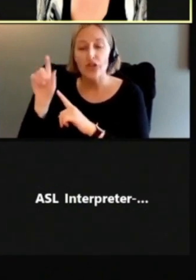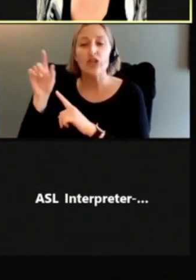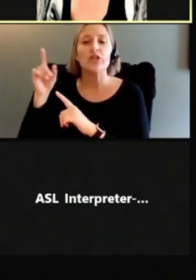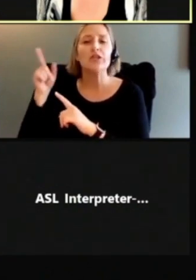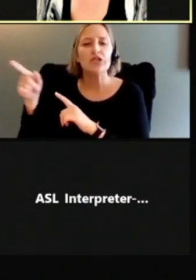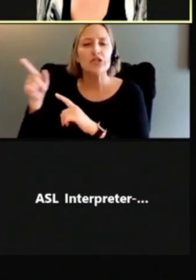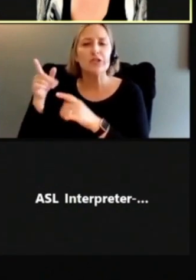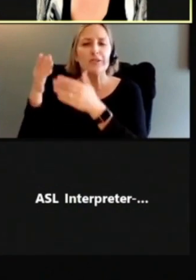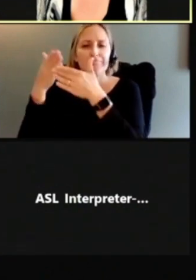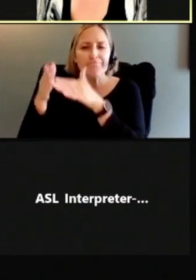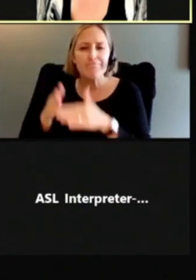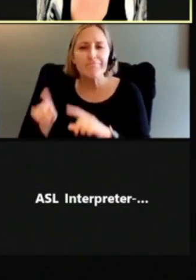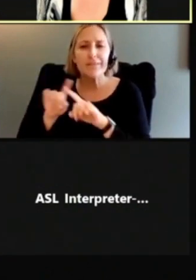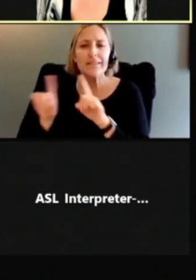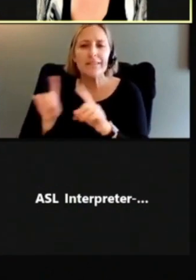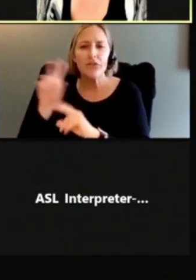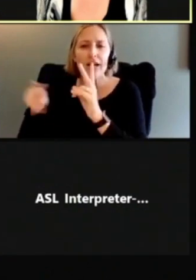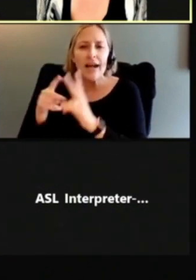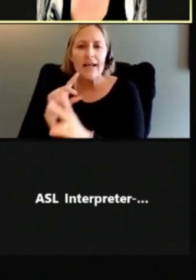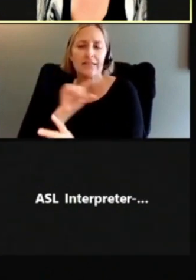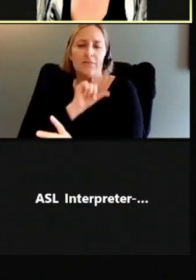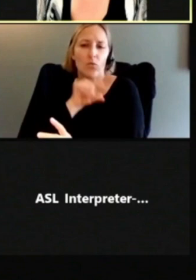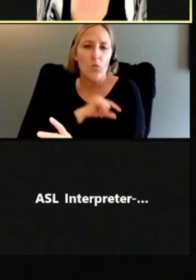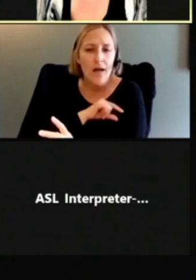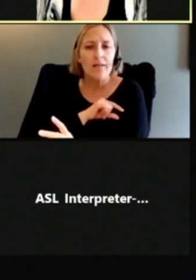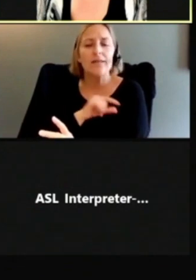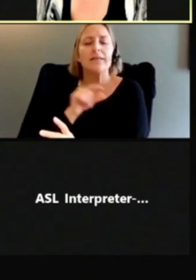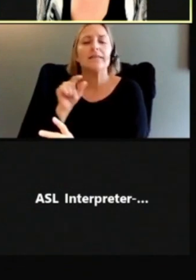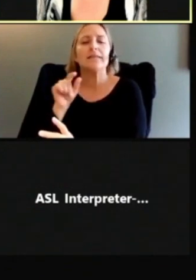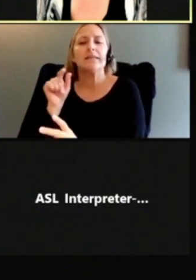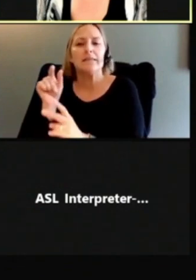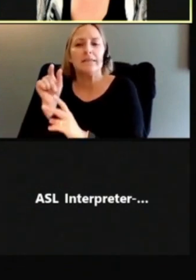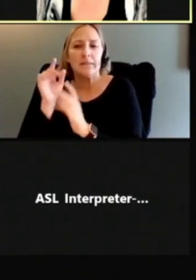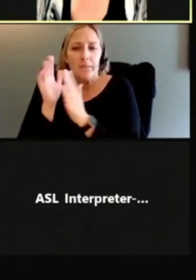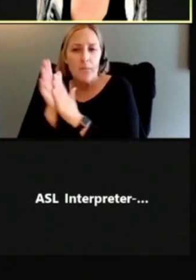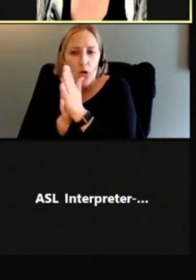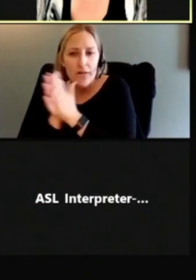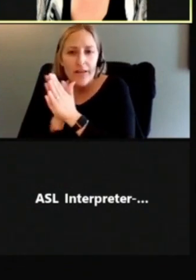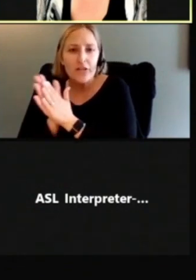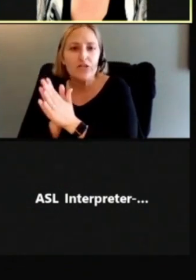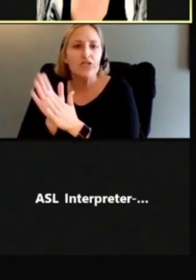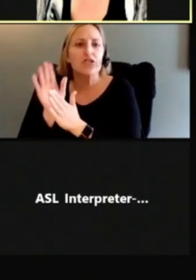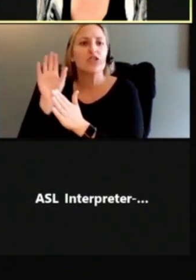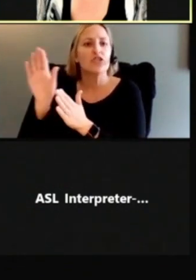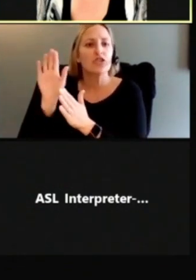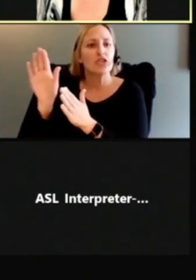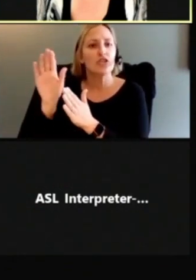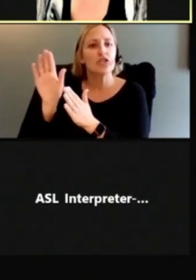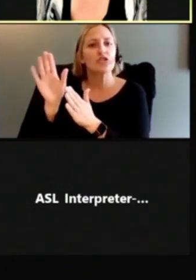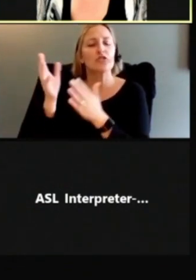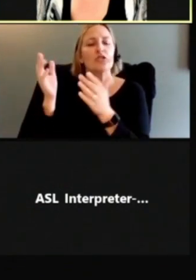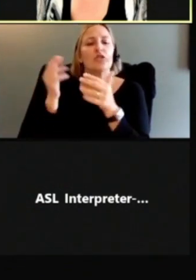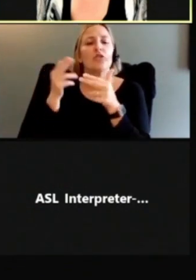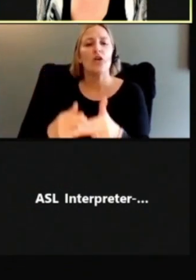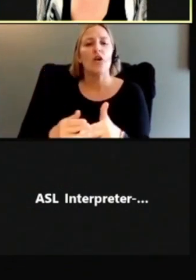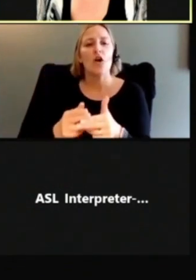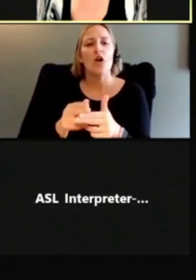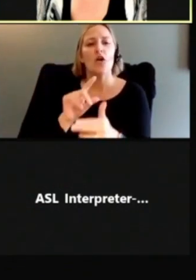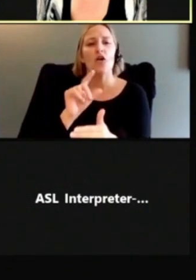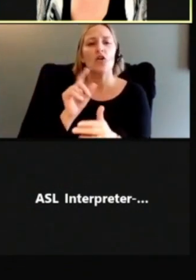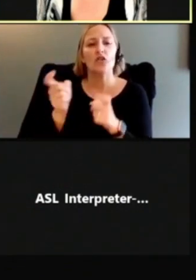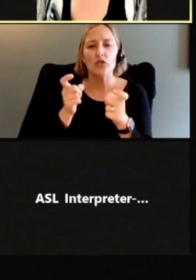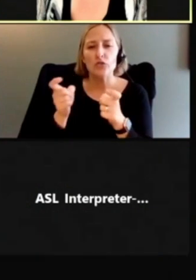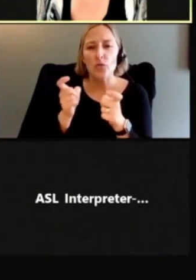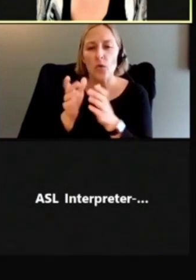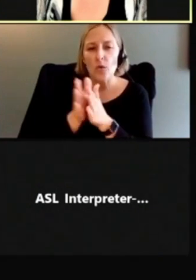motivation. And this chart is from her book, Controlled Motivation, which is made up of amotivated,